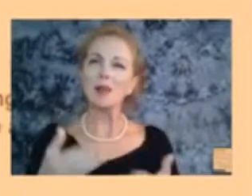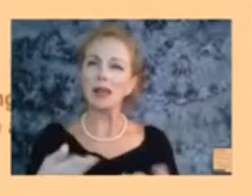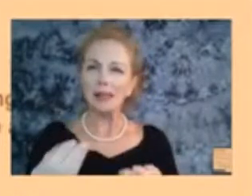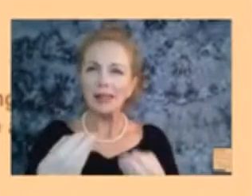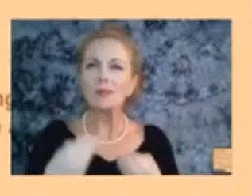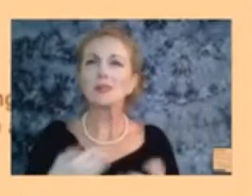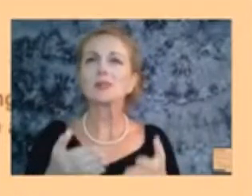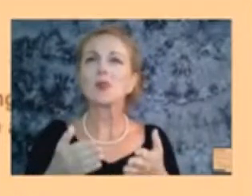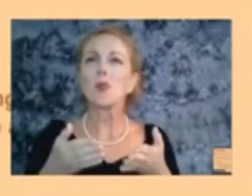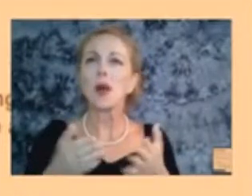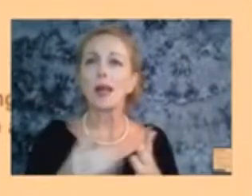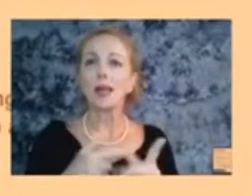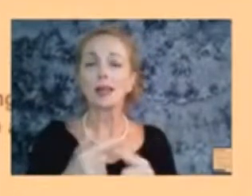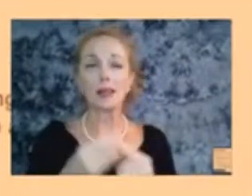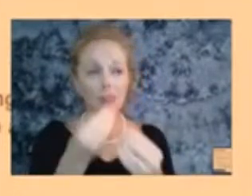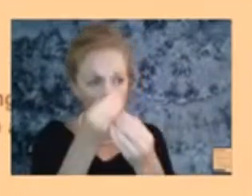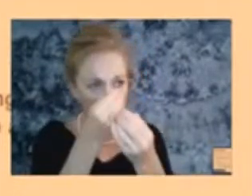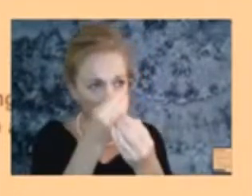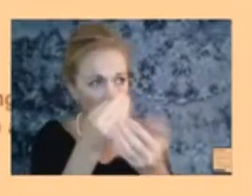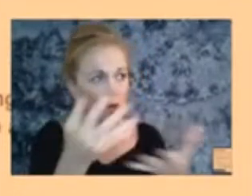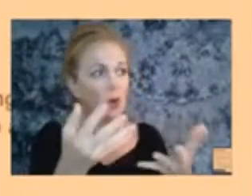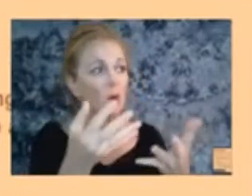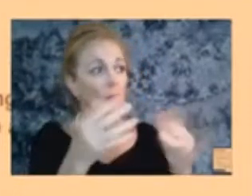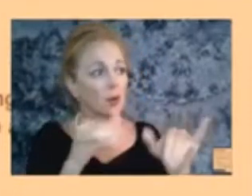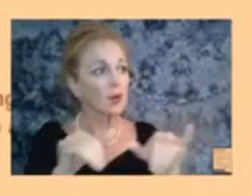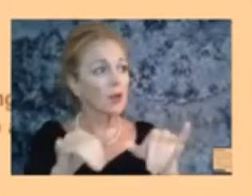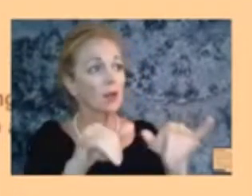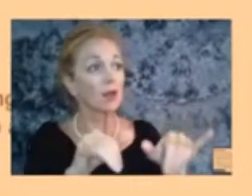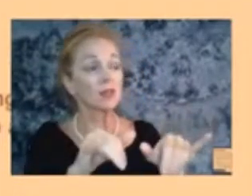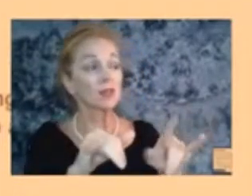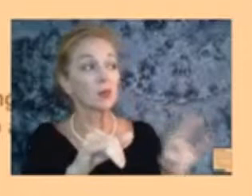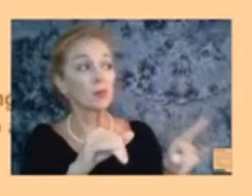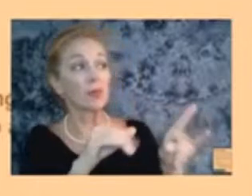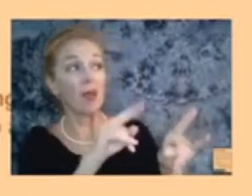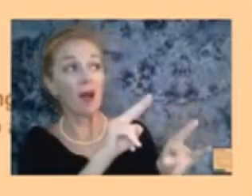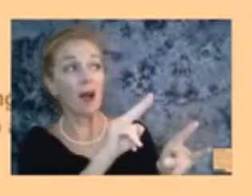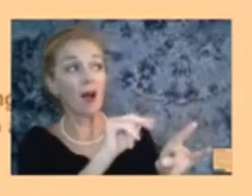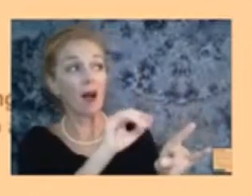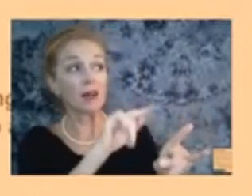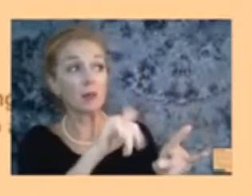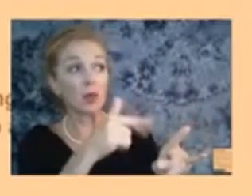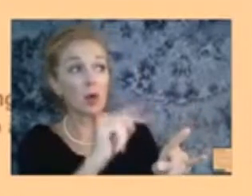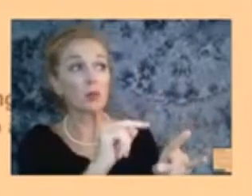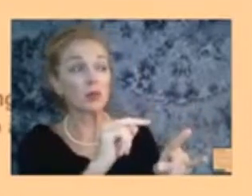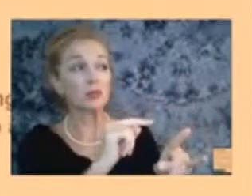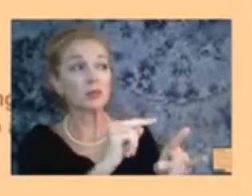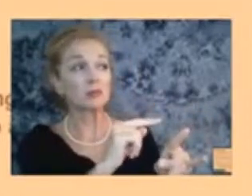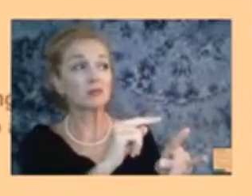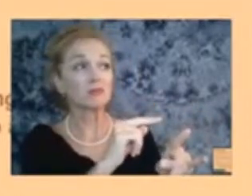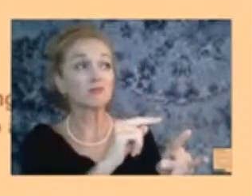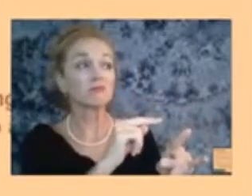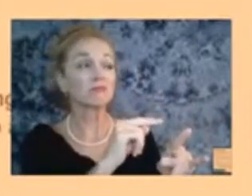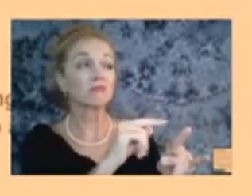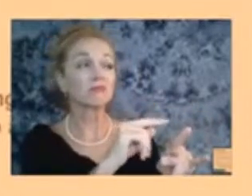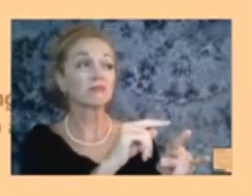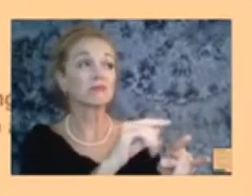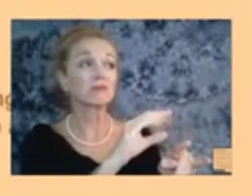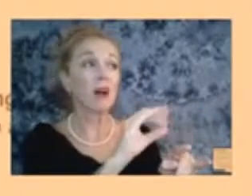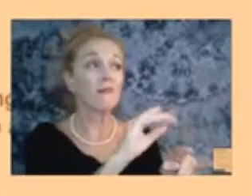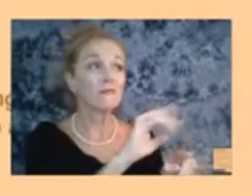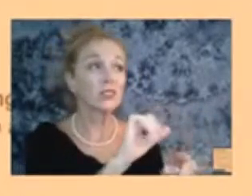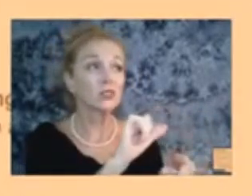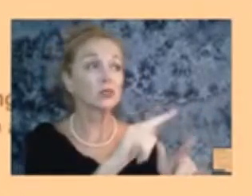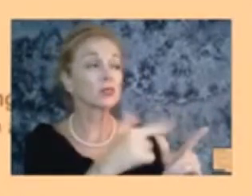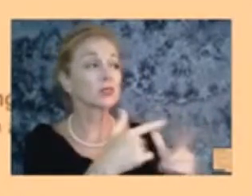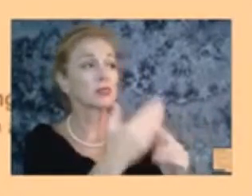way or in a mass way to unemployment officials that we have these many employment types that have been declared as partial